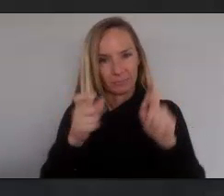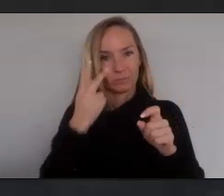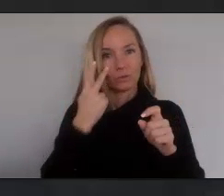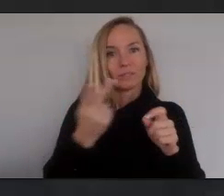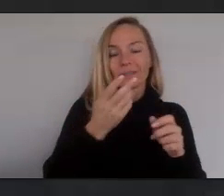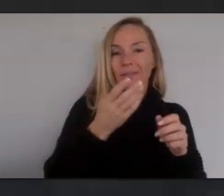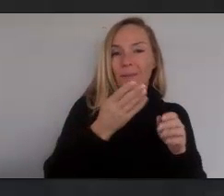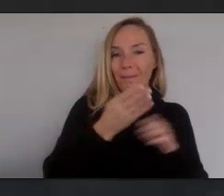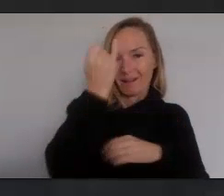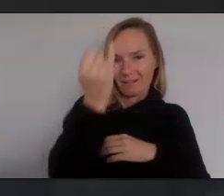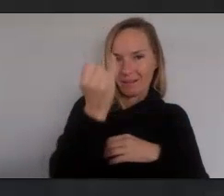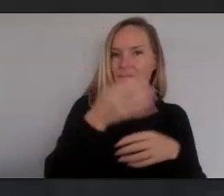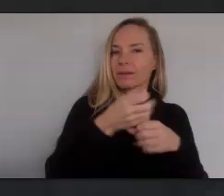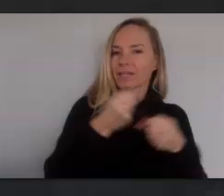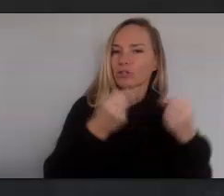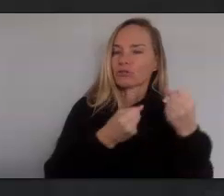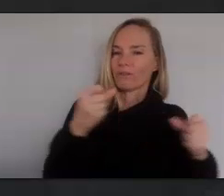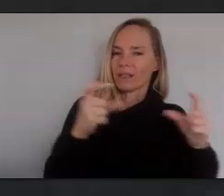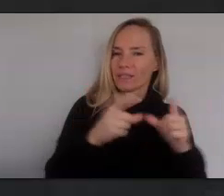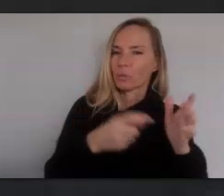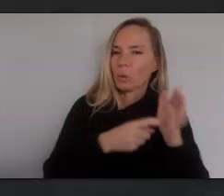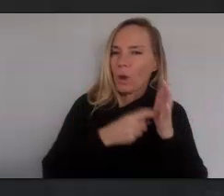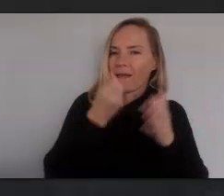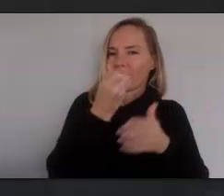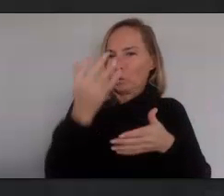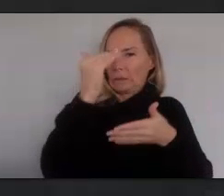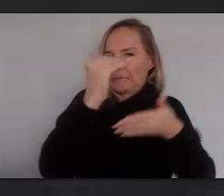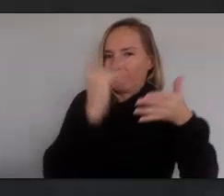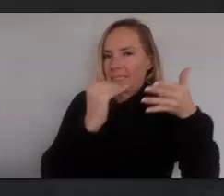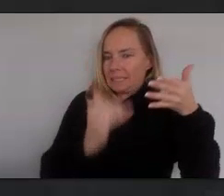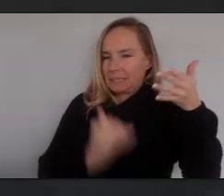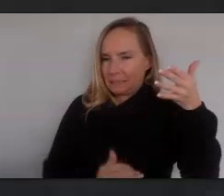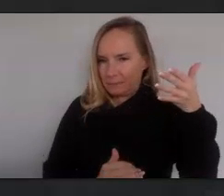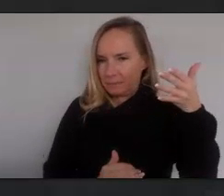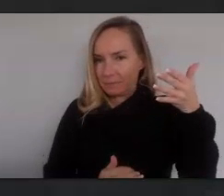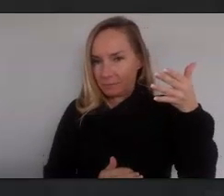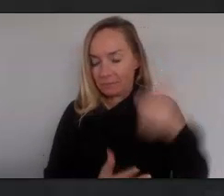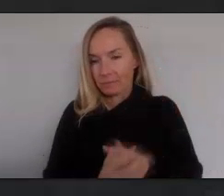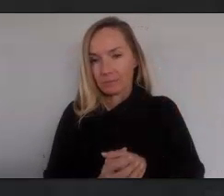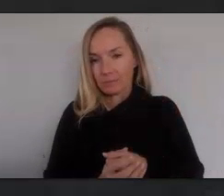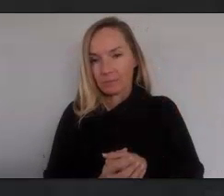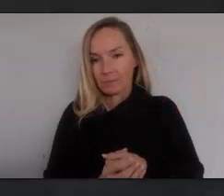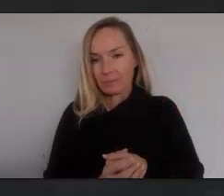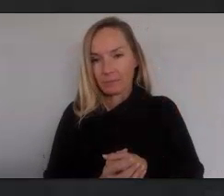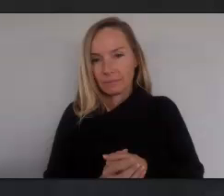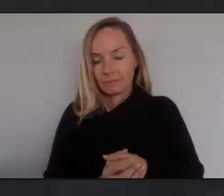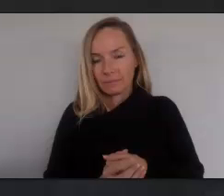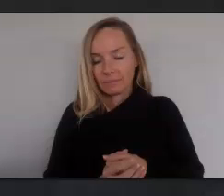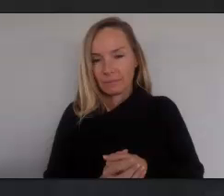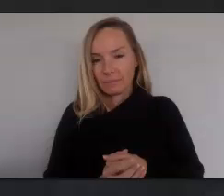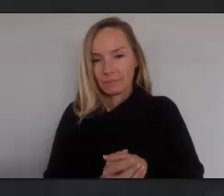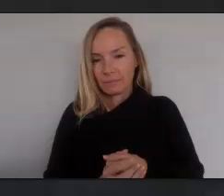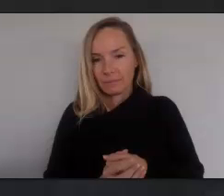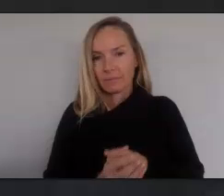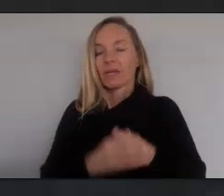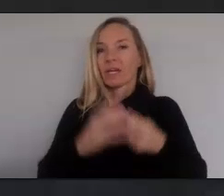this thesis statement is that getting a driver's license requires a few steps. Now, remember that getting a driver's license